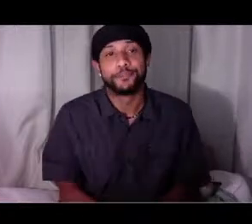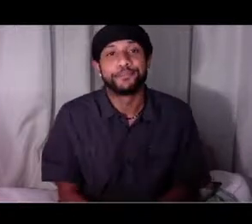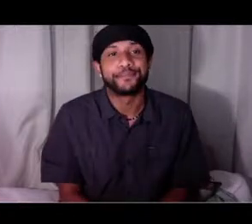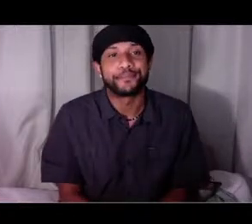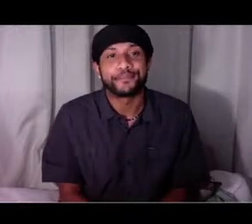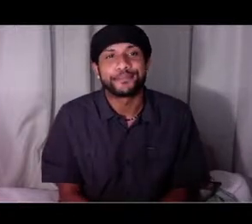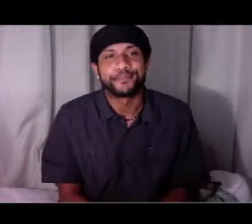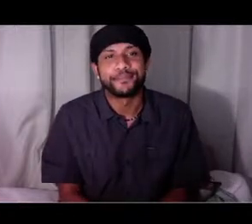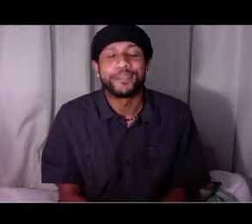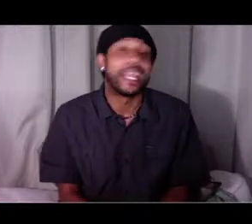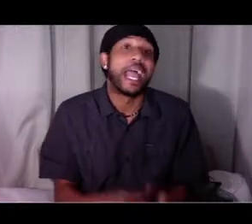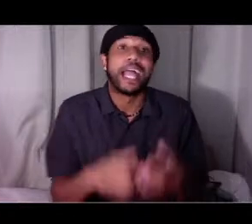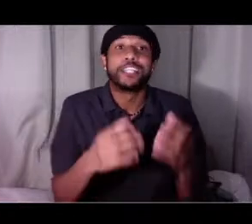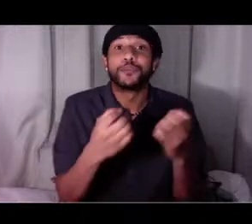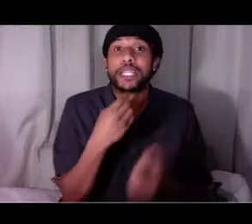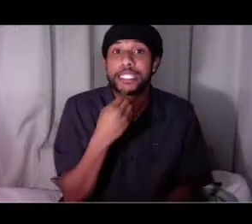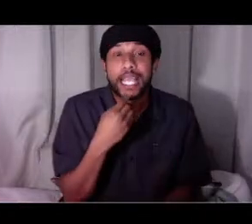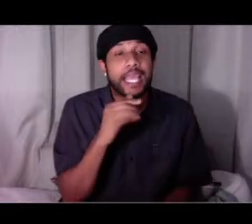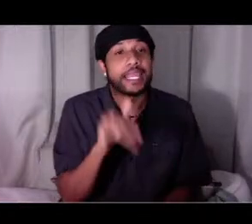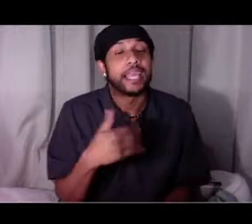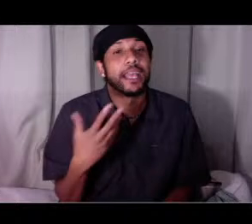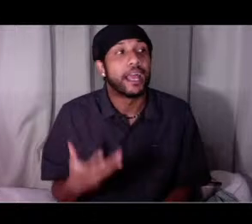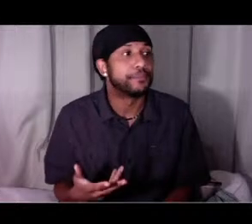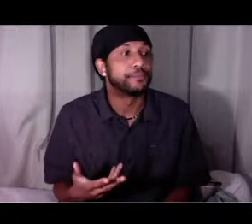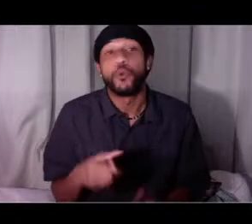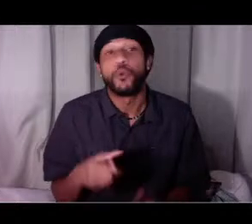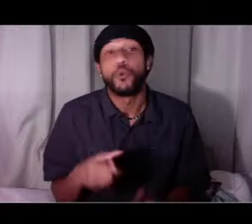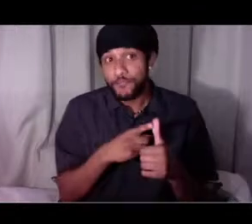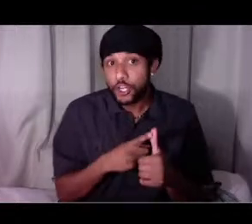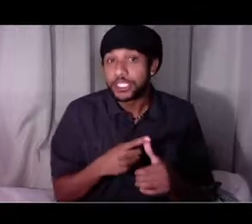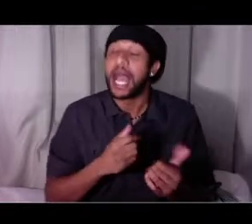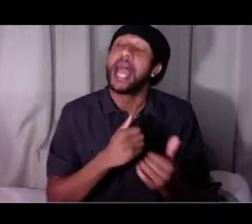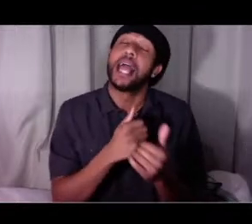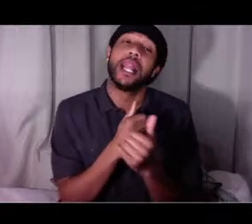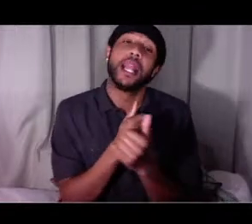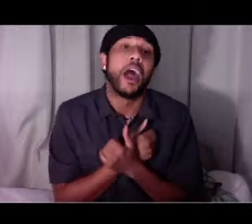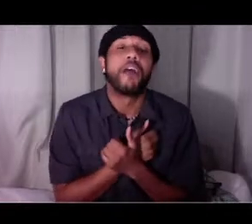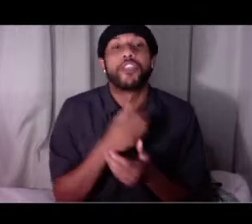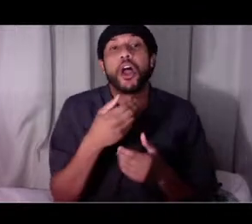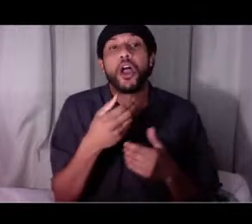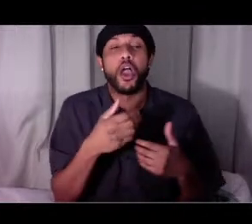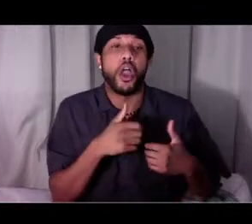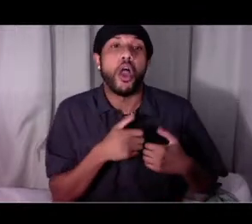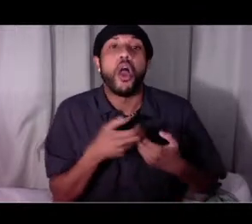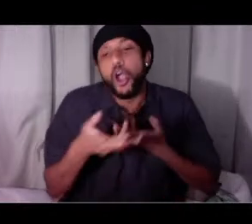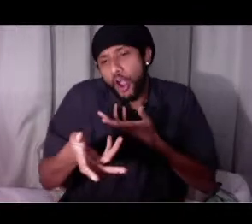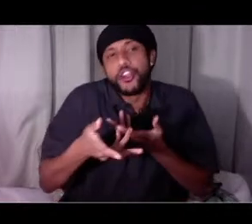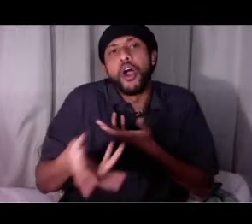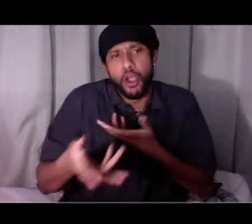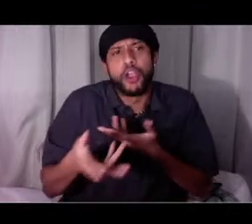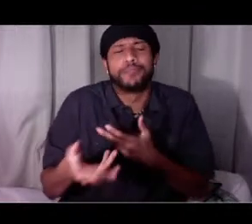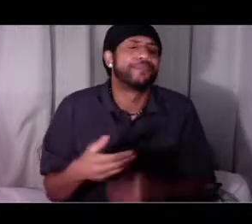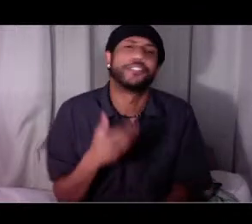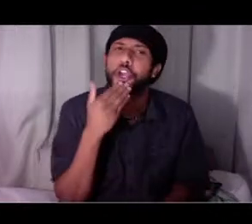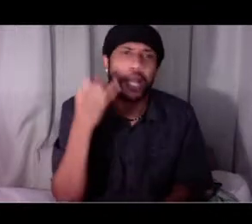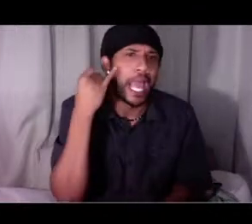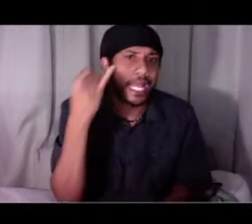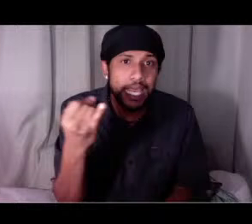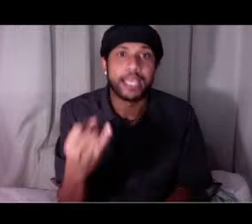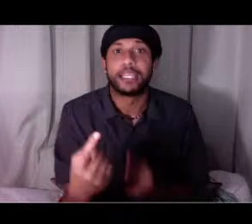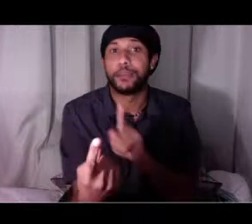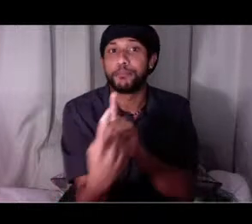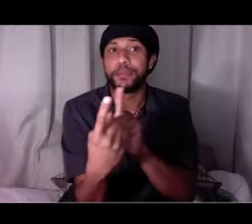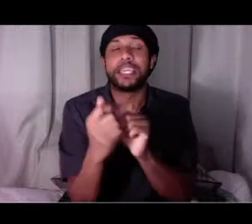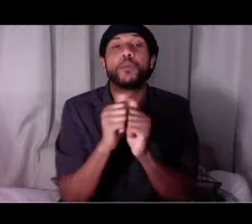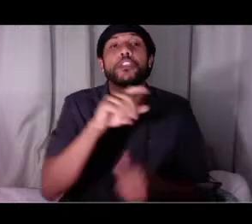um I just want to say that uh um first of all I love the heart tohe heart what a great idea um to have to meet with